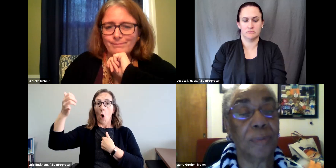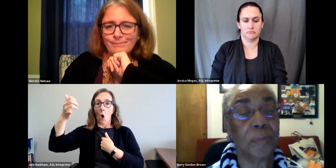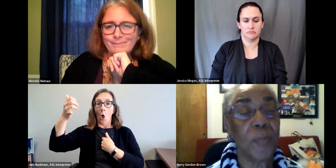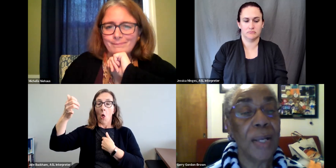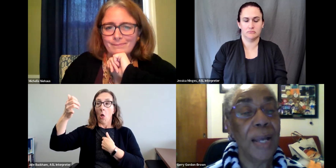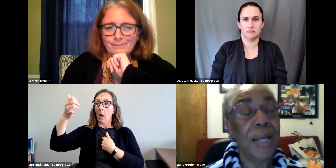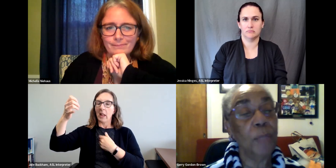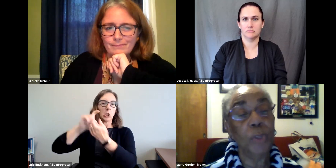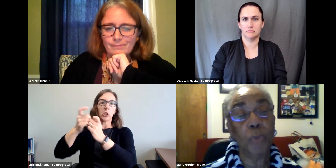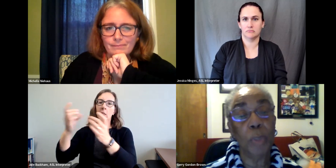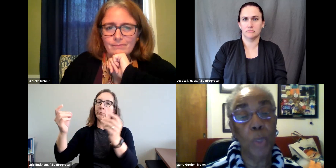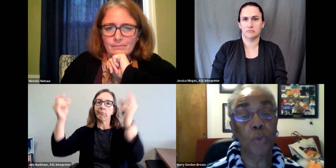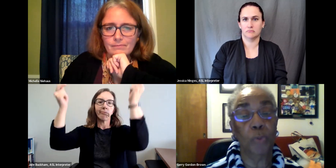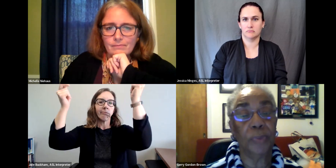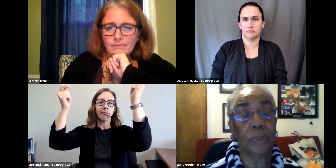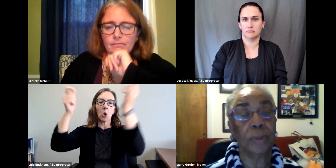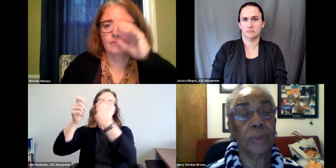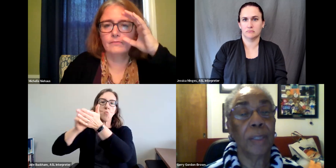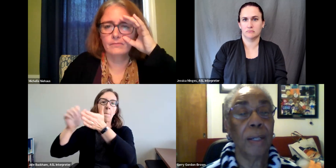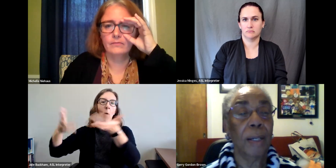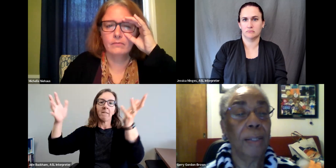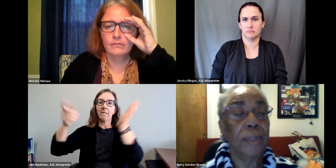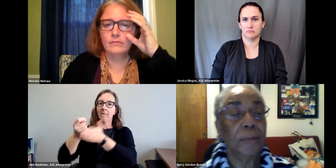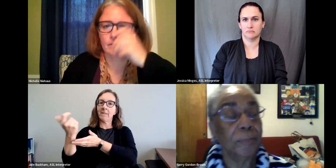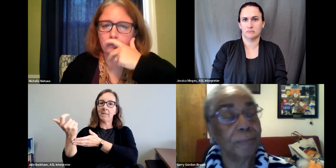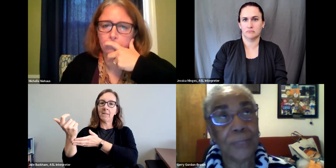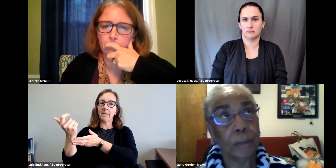call, and it was removed.